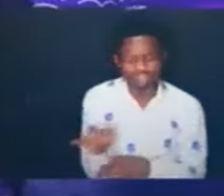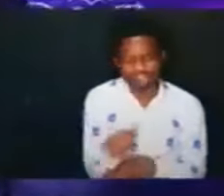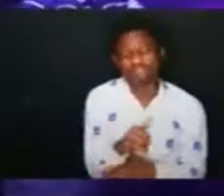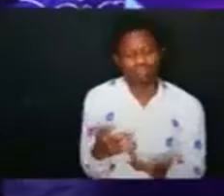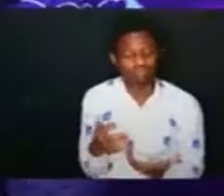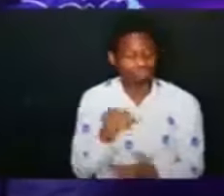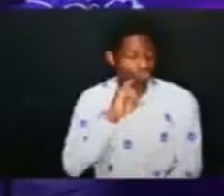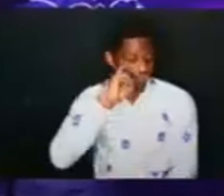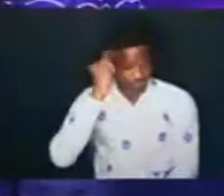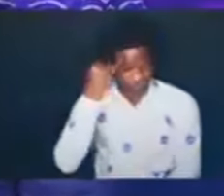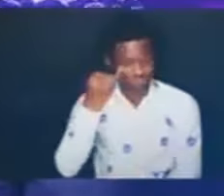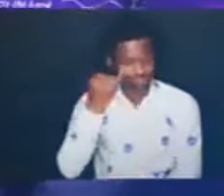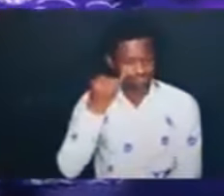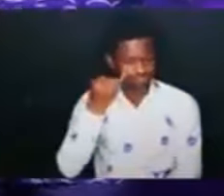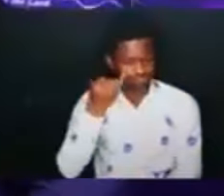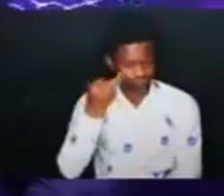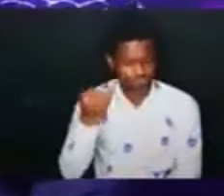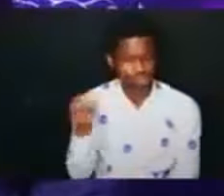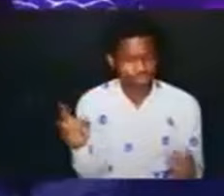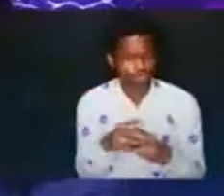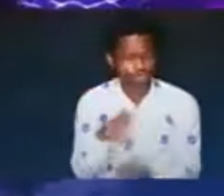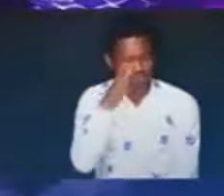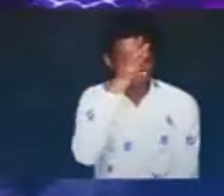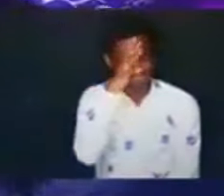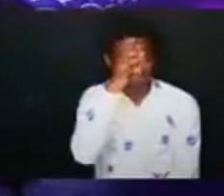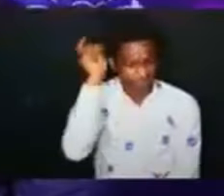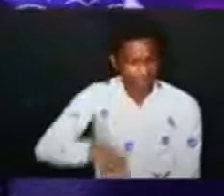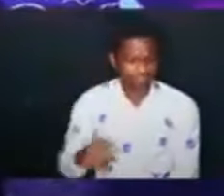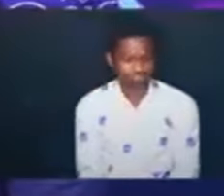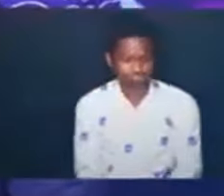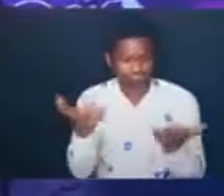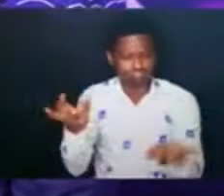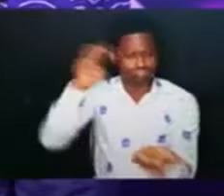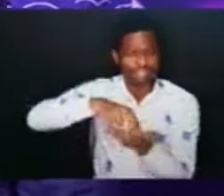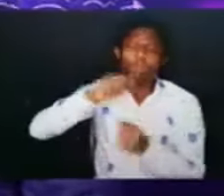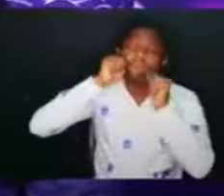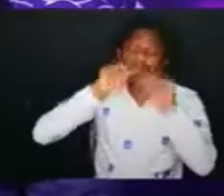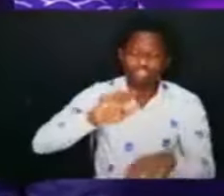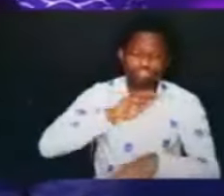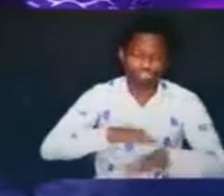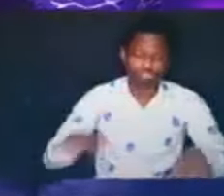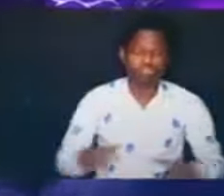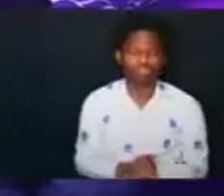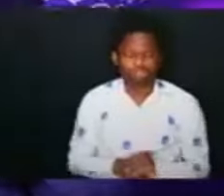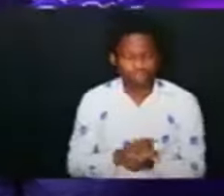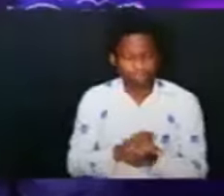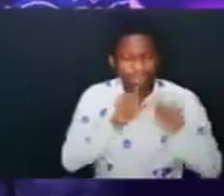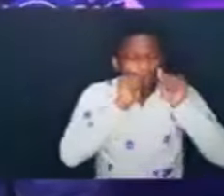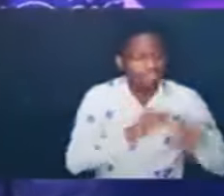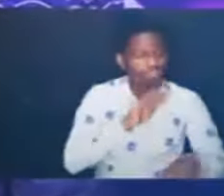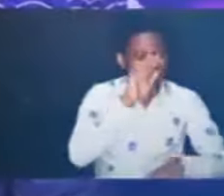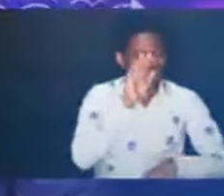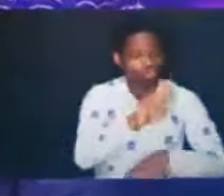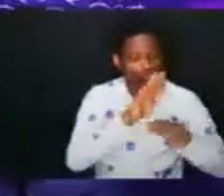fathers, you arise and bless. Blessed in the name of the Lord. And your children will